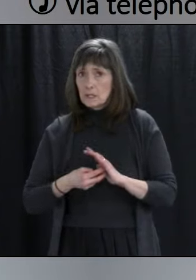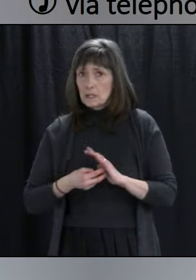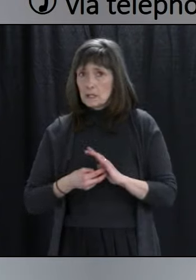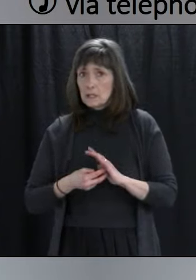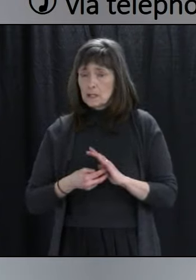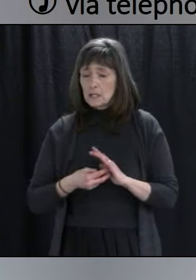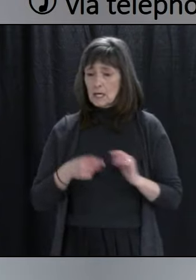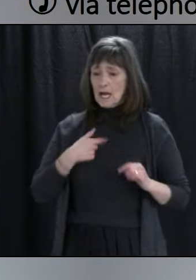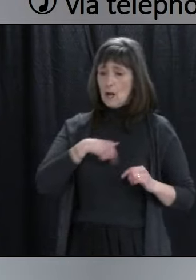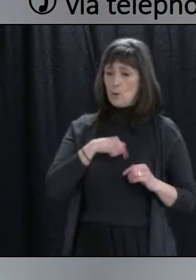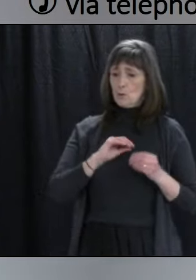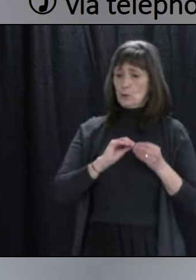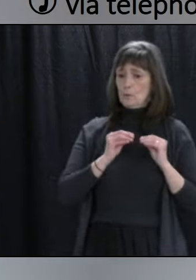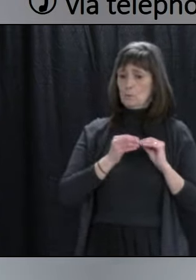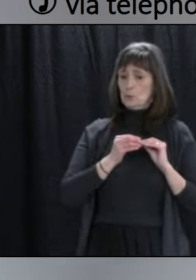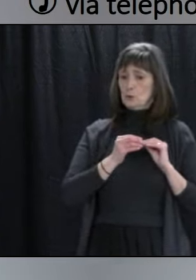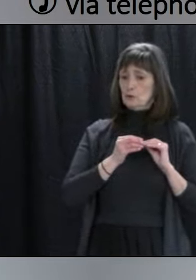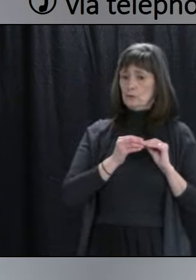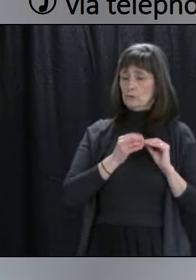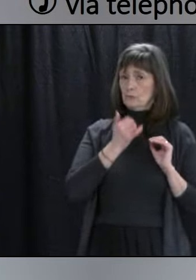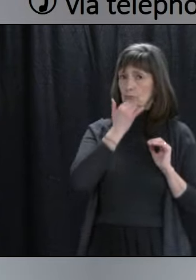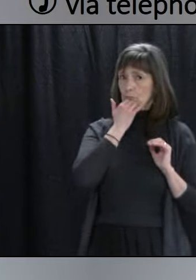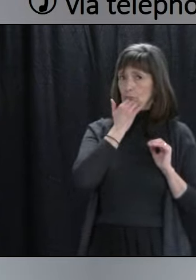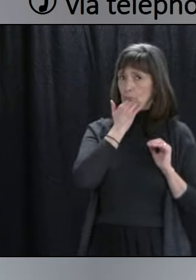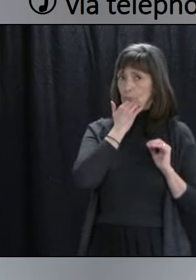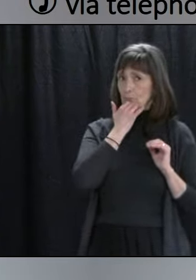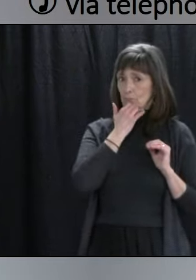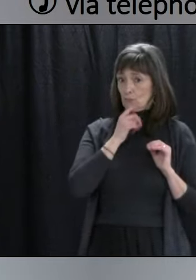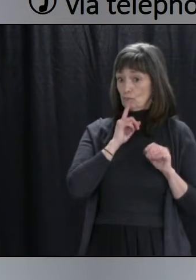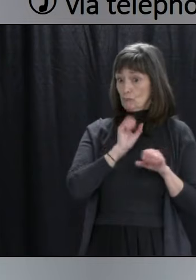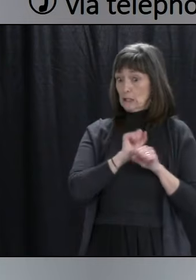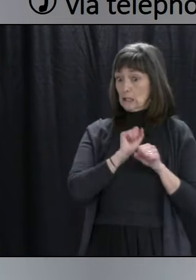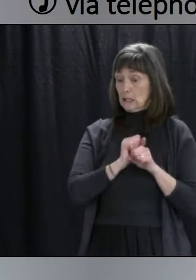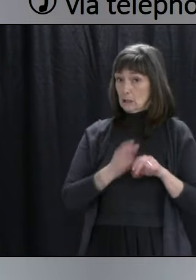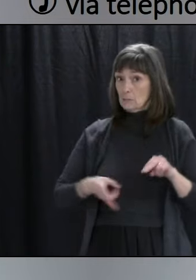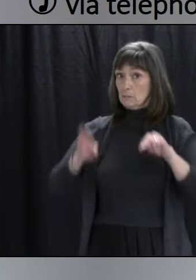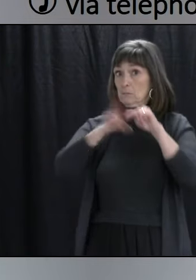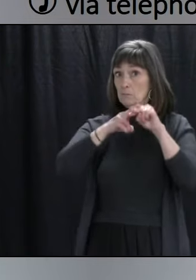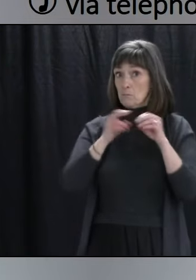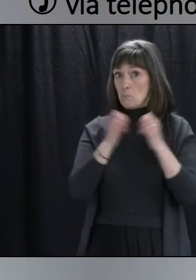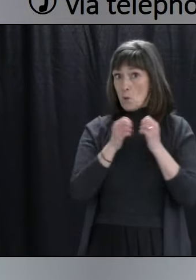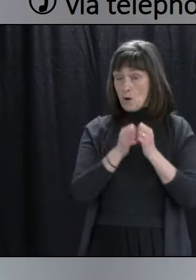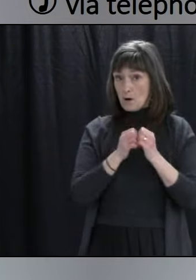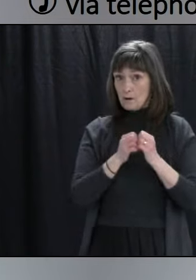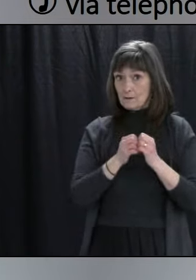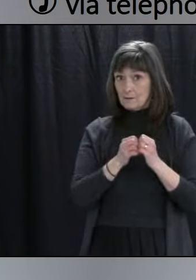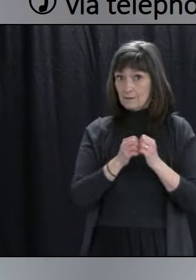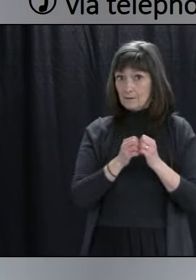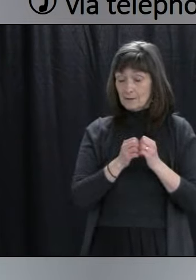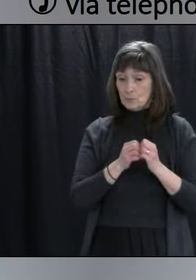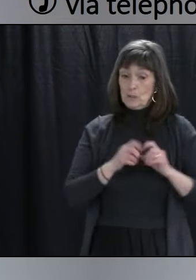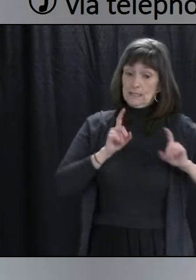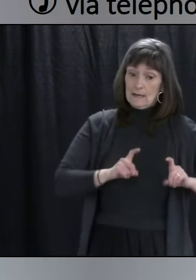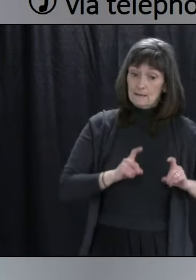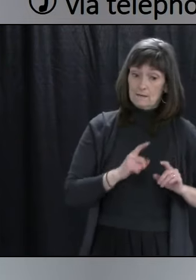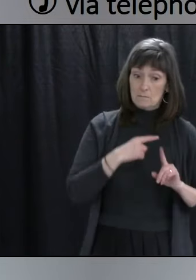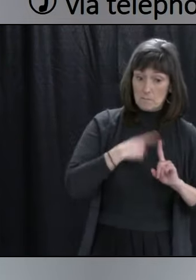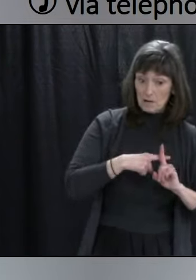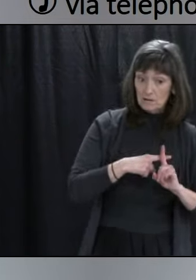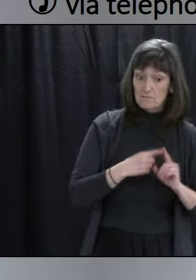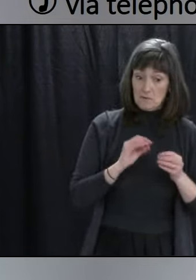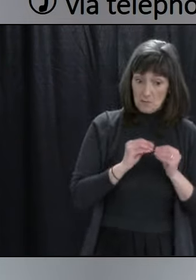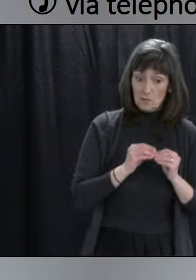have way more people who have the disease and may be spreading the disease because they haven't been tested, they haven't been ordered to quarantine, and we haven't done contact